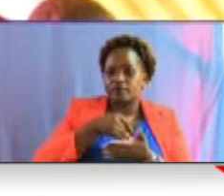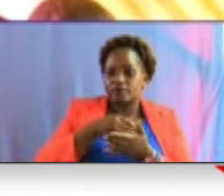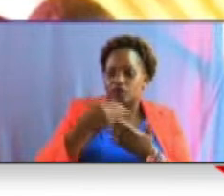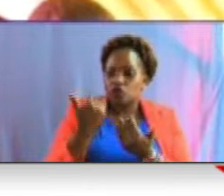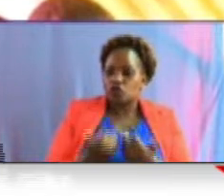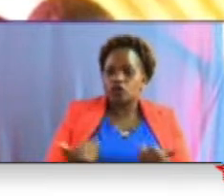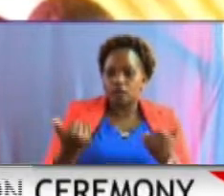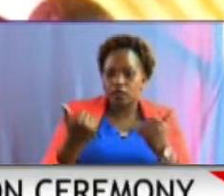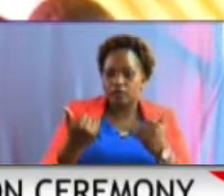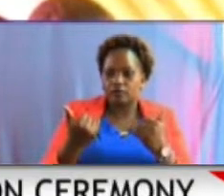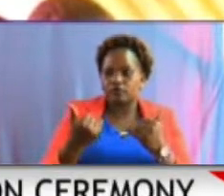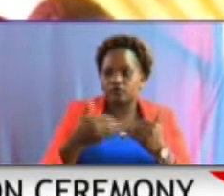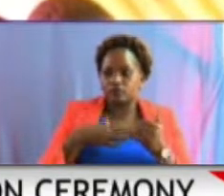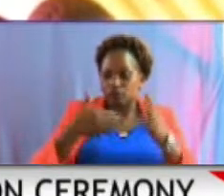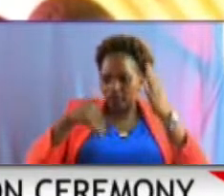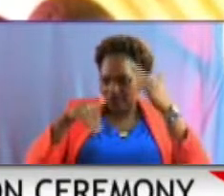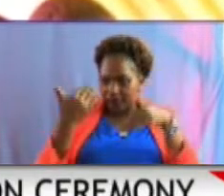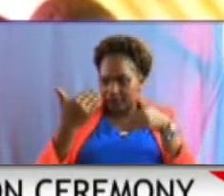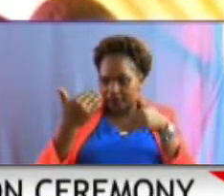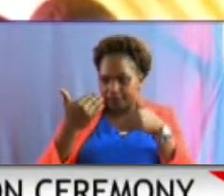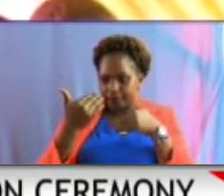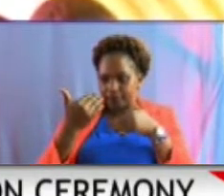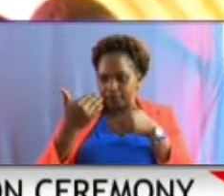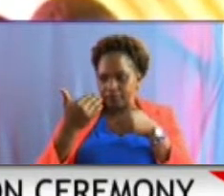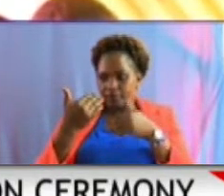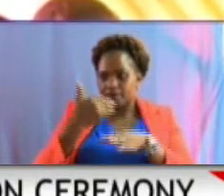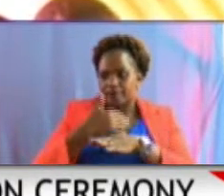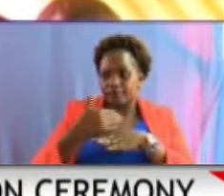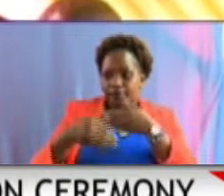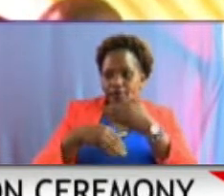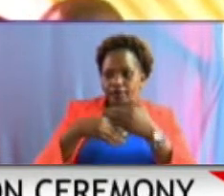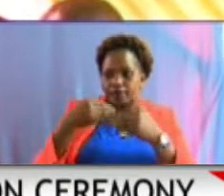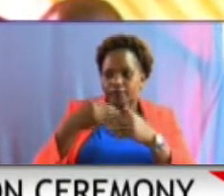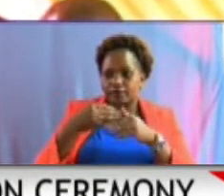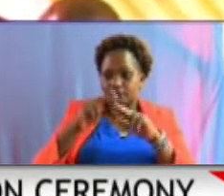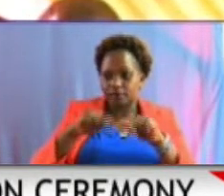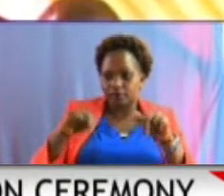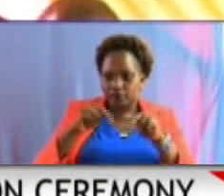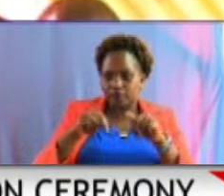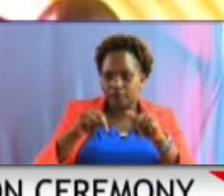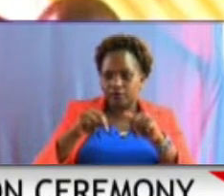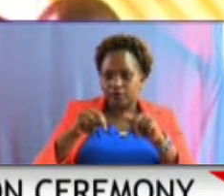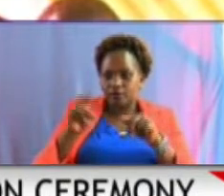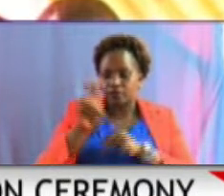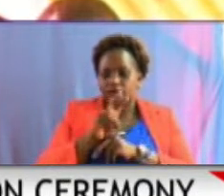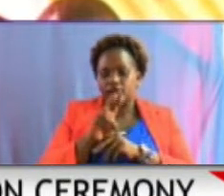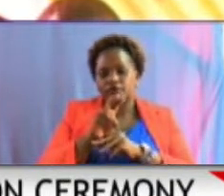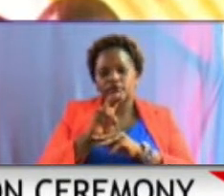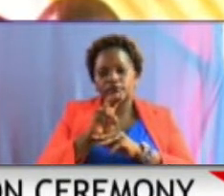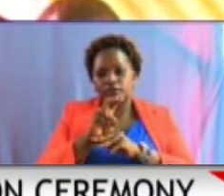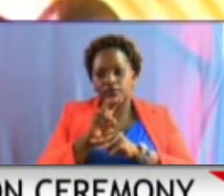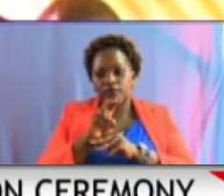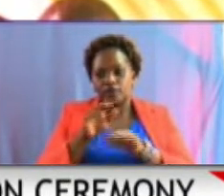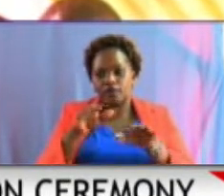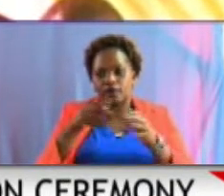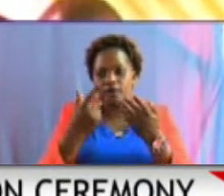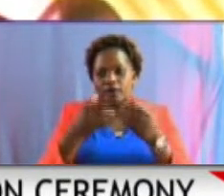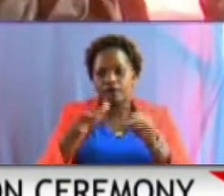young researchers within the university to build their research skills and spur innovation, a